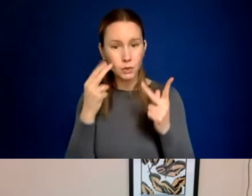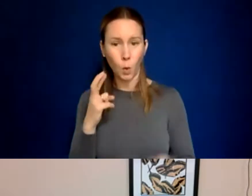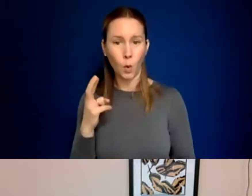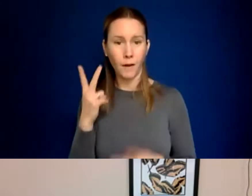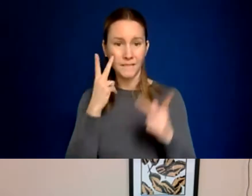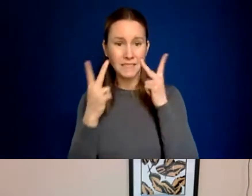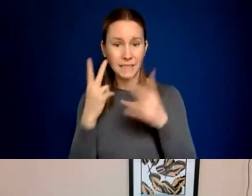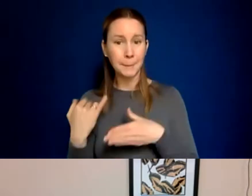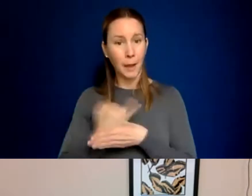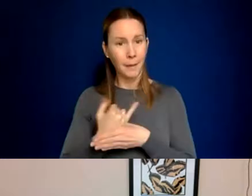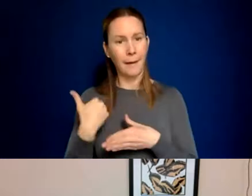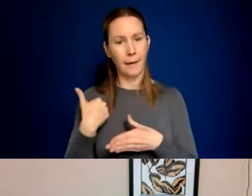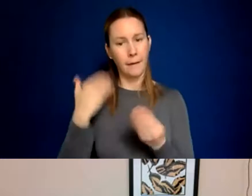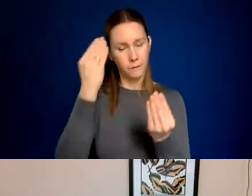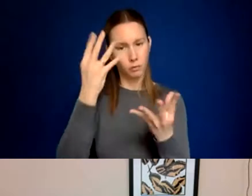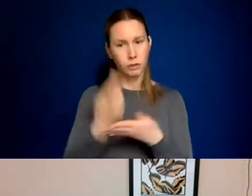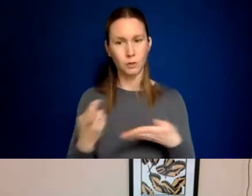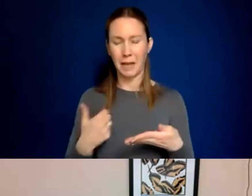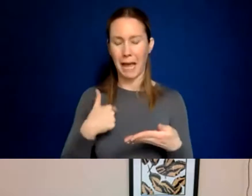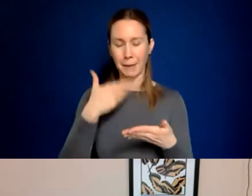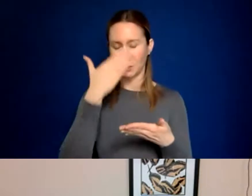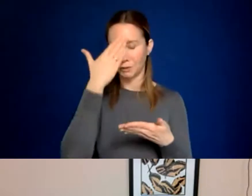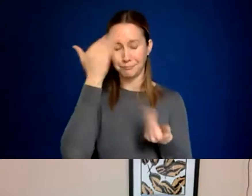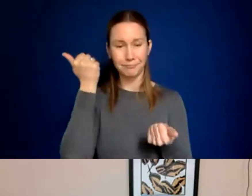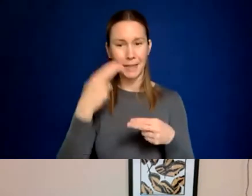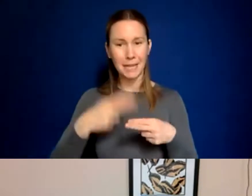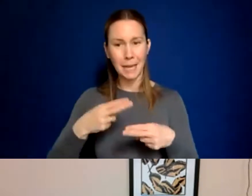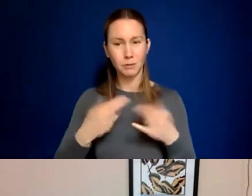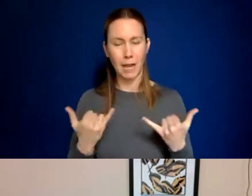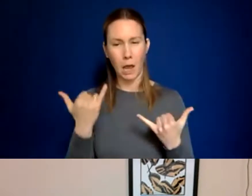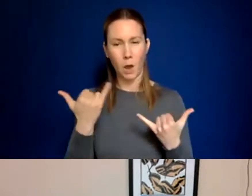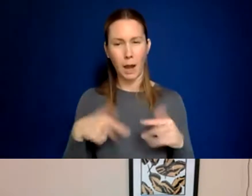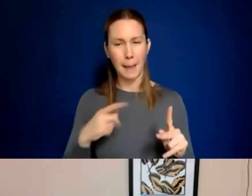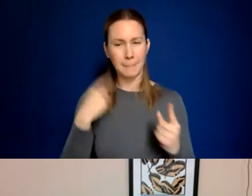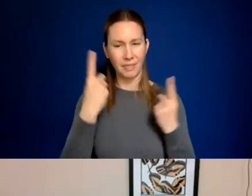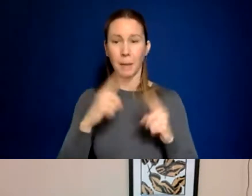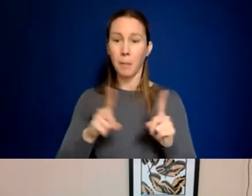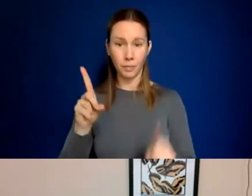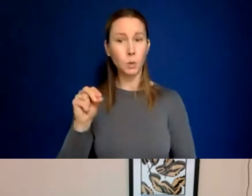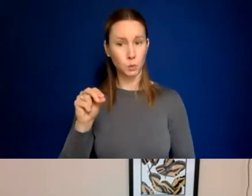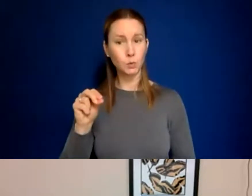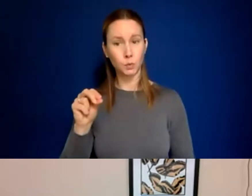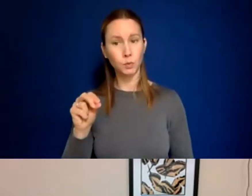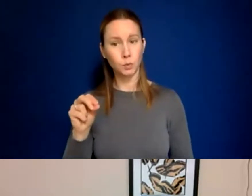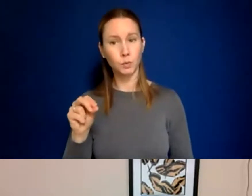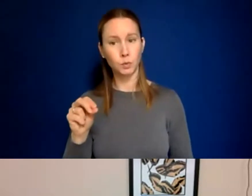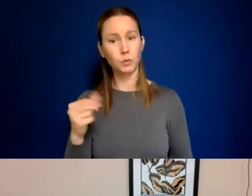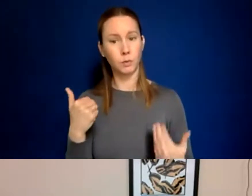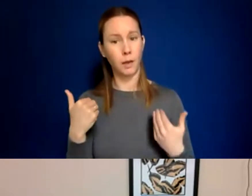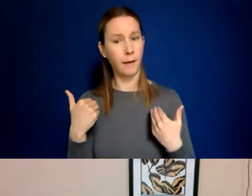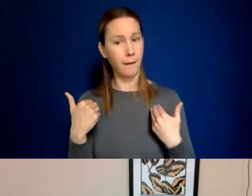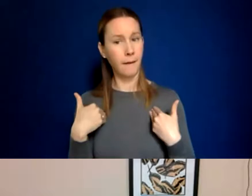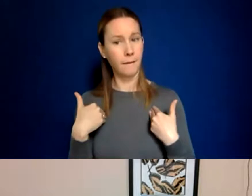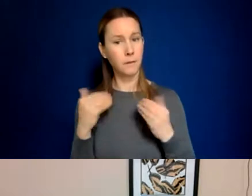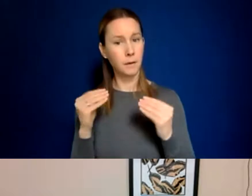there. I'm blanking on the names right now, but let me think. But I know they do cover as well with like cognitive